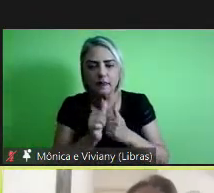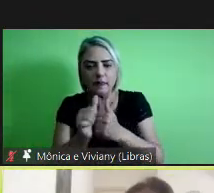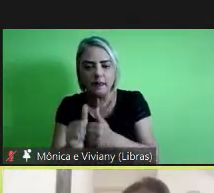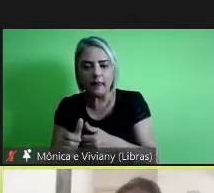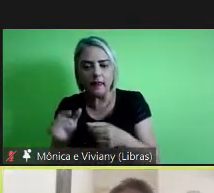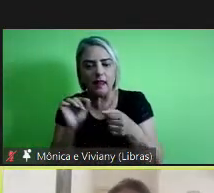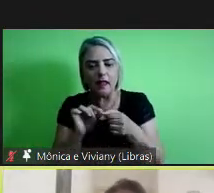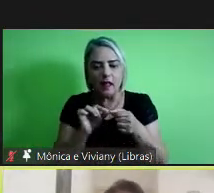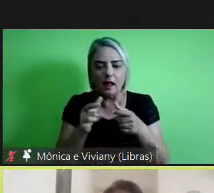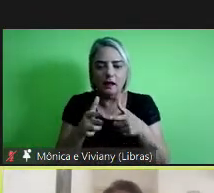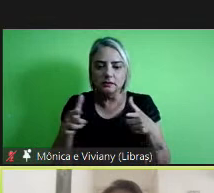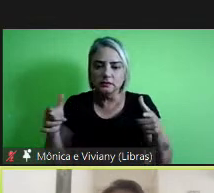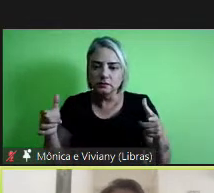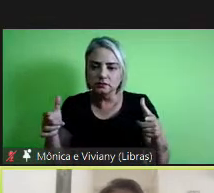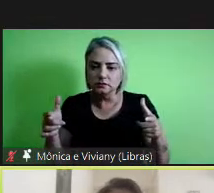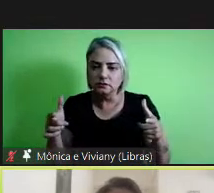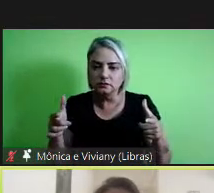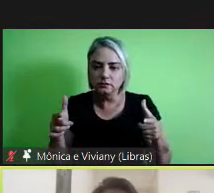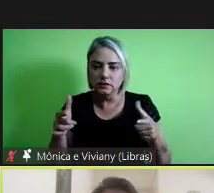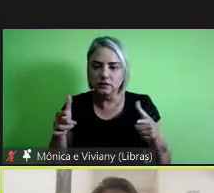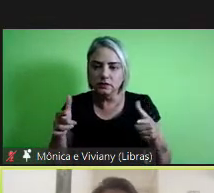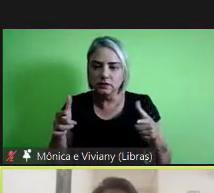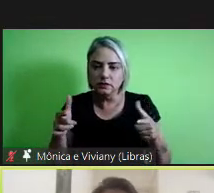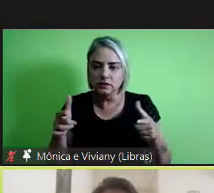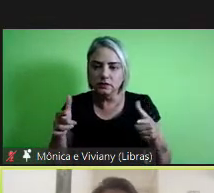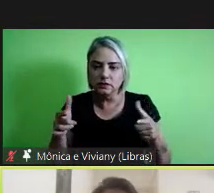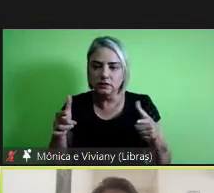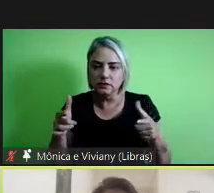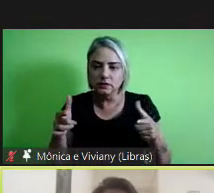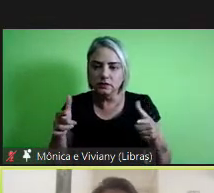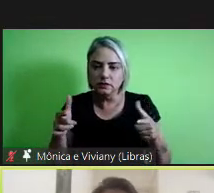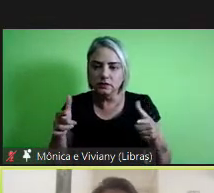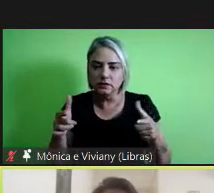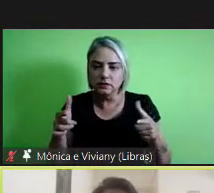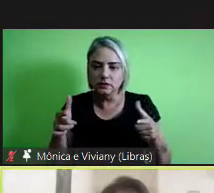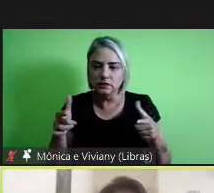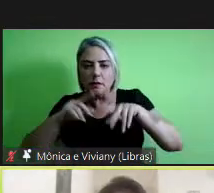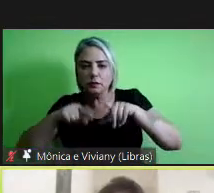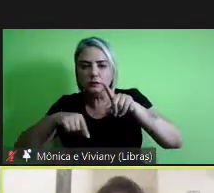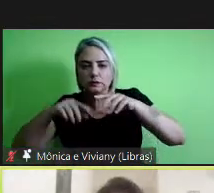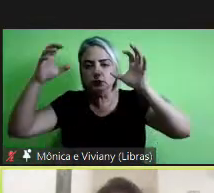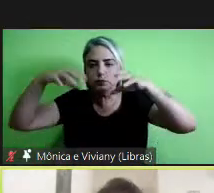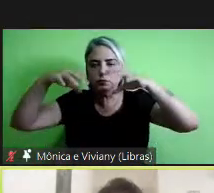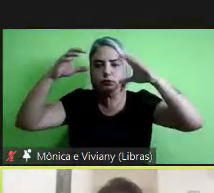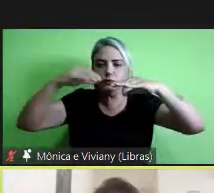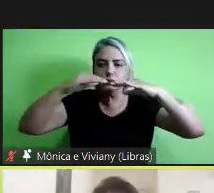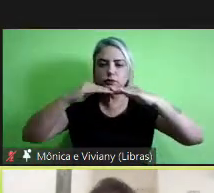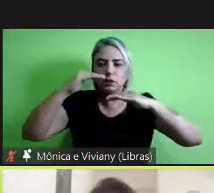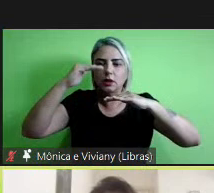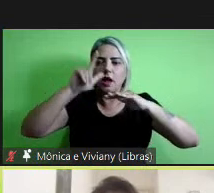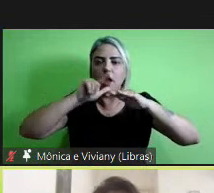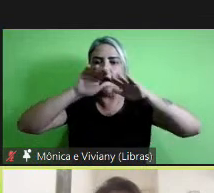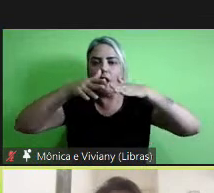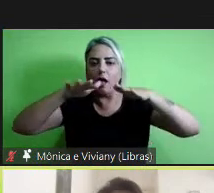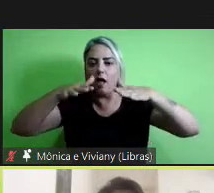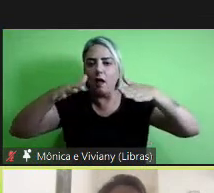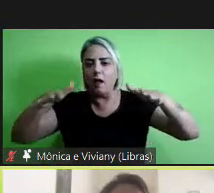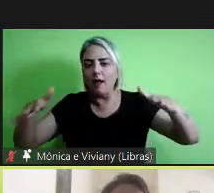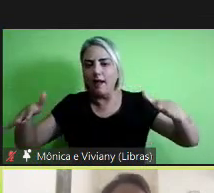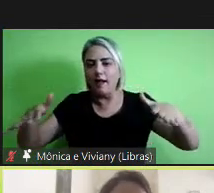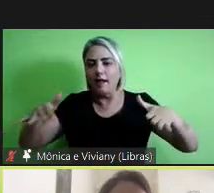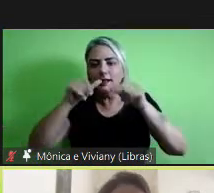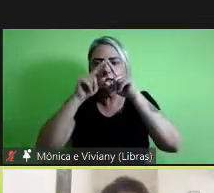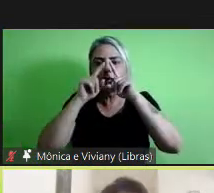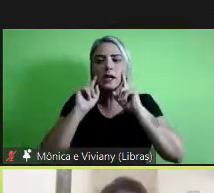ocean. And if you look at the right, it increases the temperature on, and it changes the